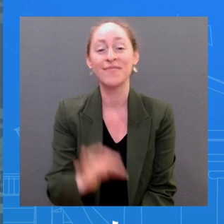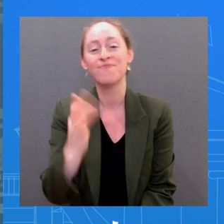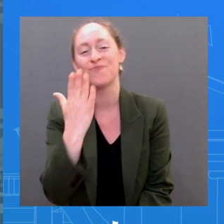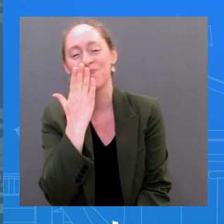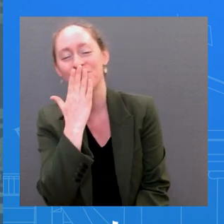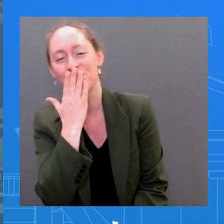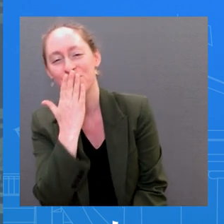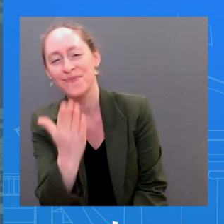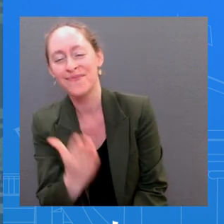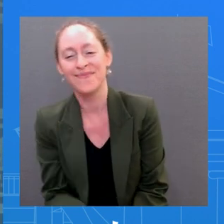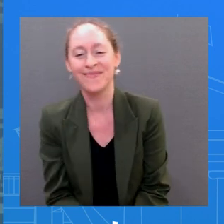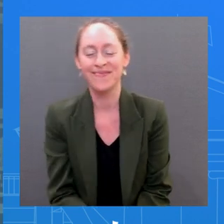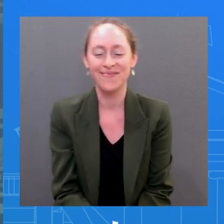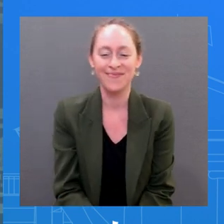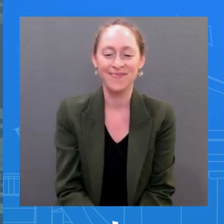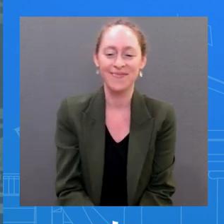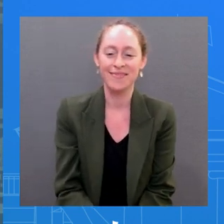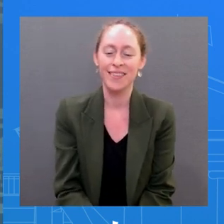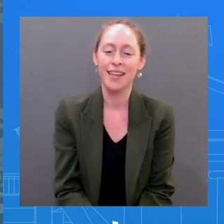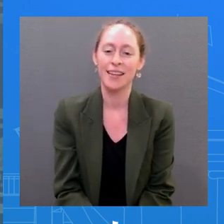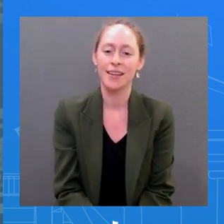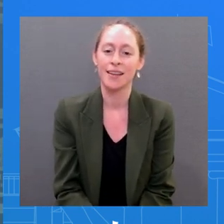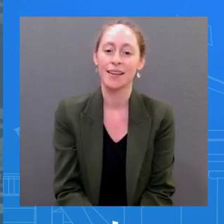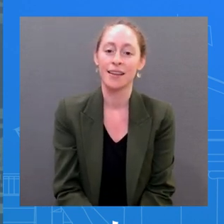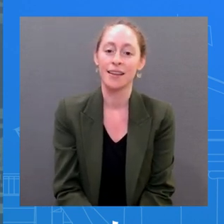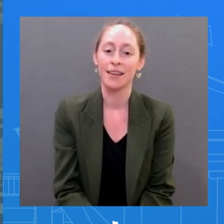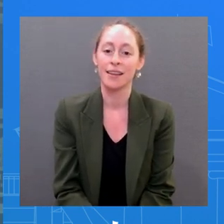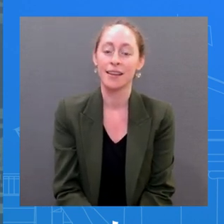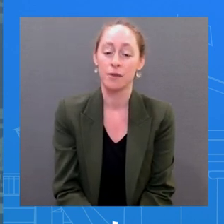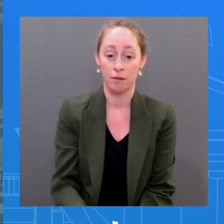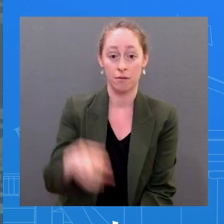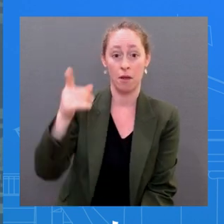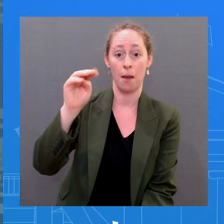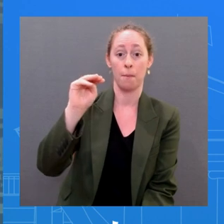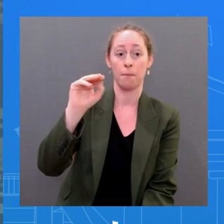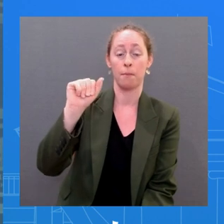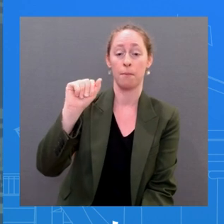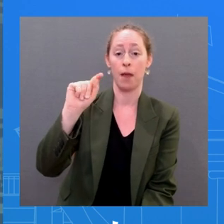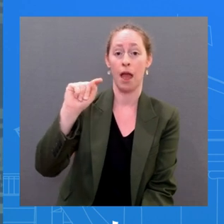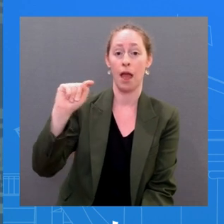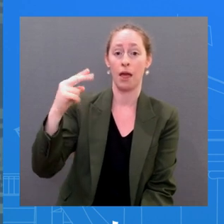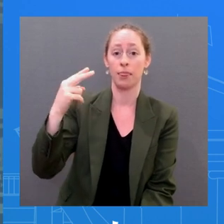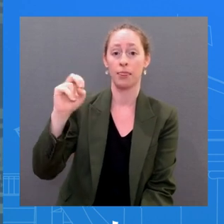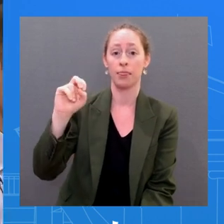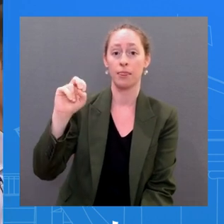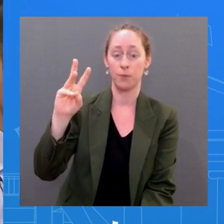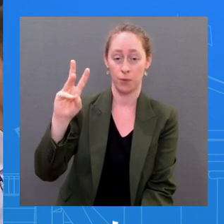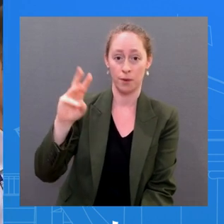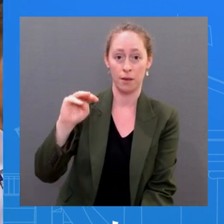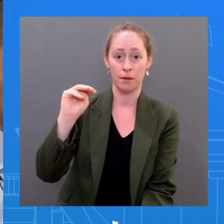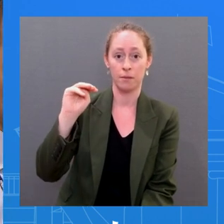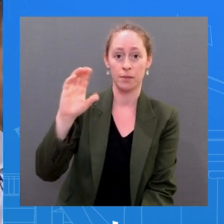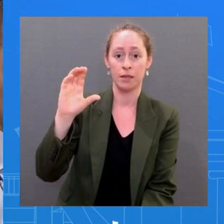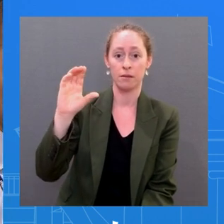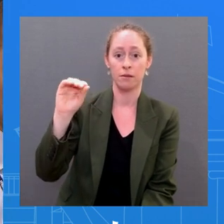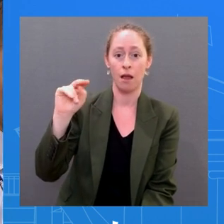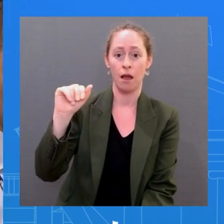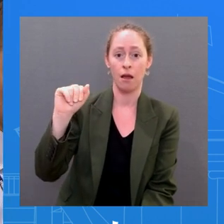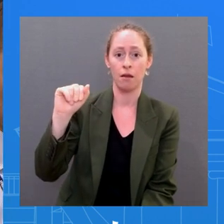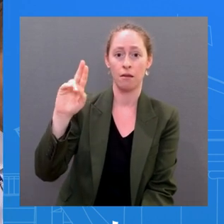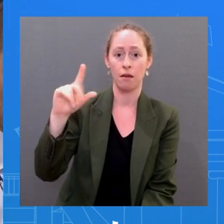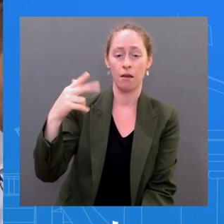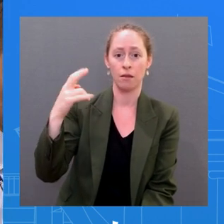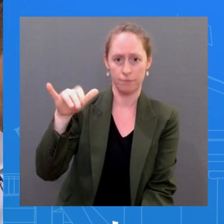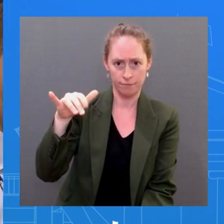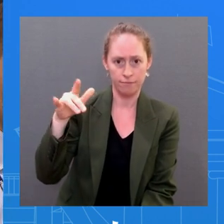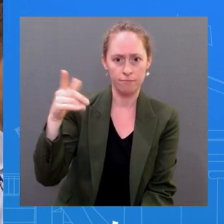Matt McConaughey was banging on that podium just a few minutes ago before you left, and he had some specific policy asks, and a lot of them were, not all of them, but a lot were about guns.